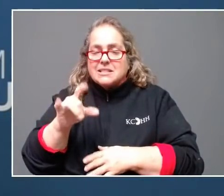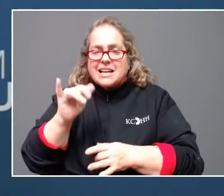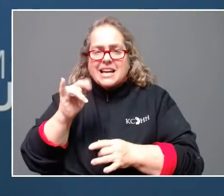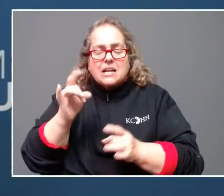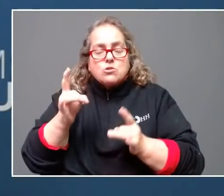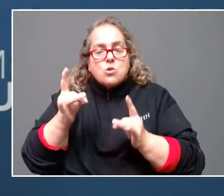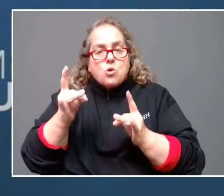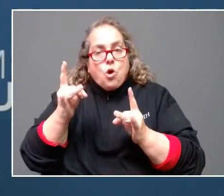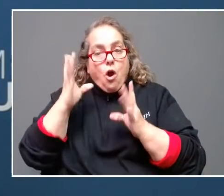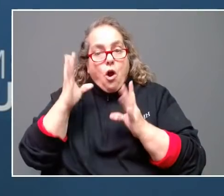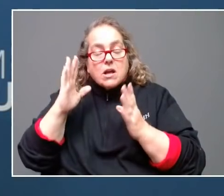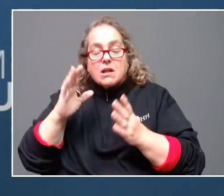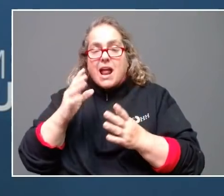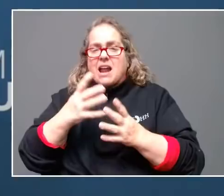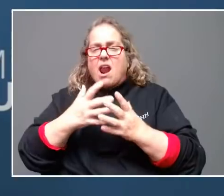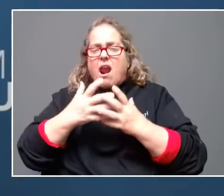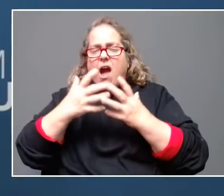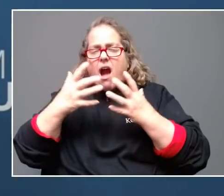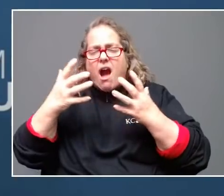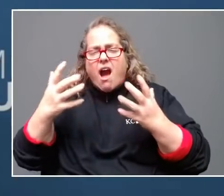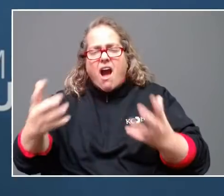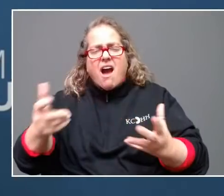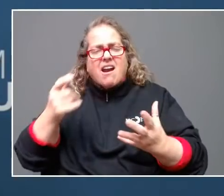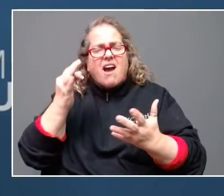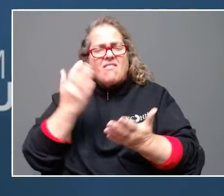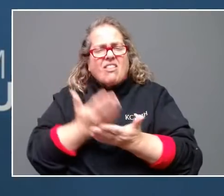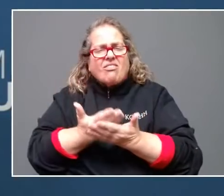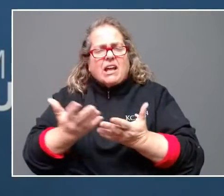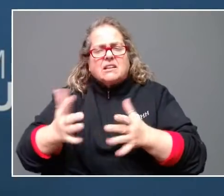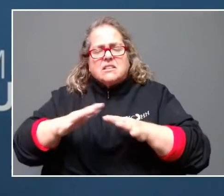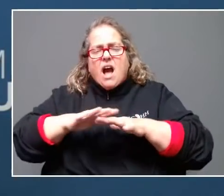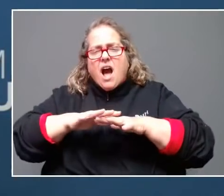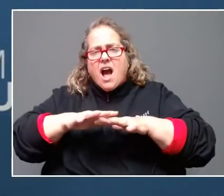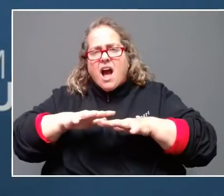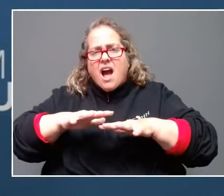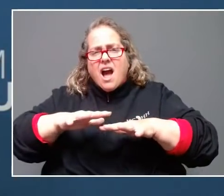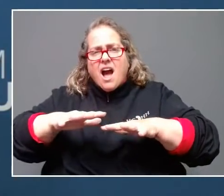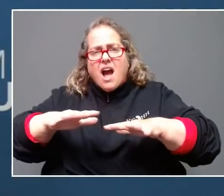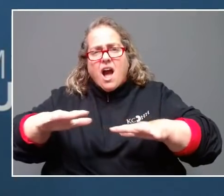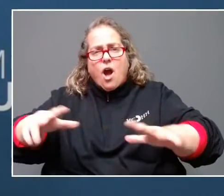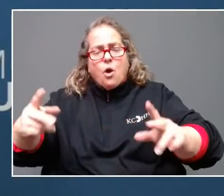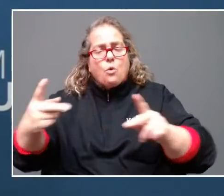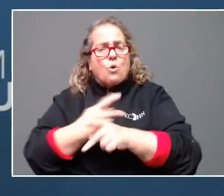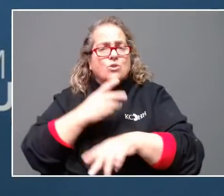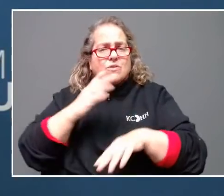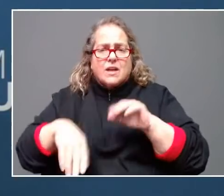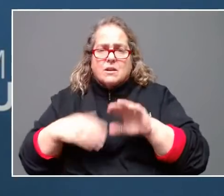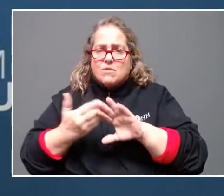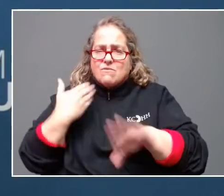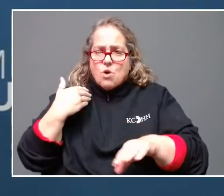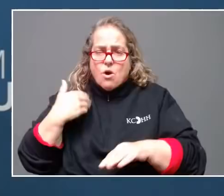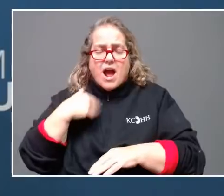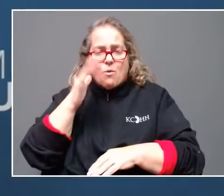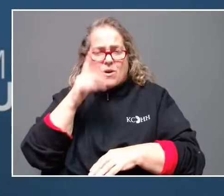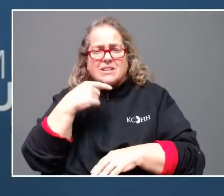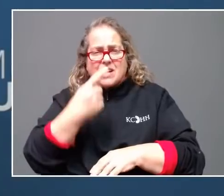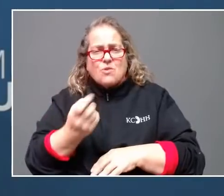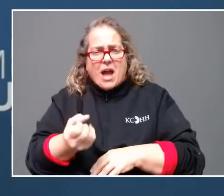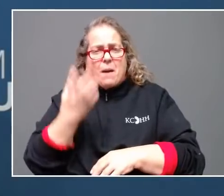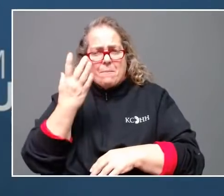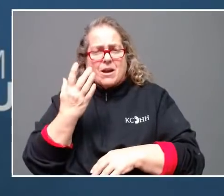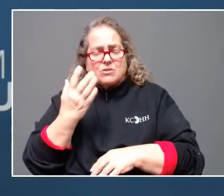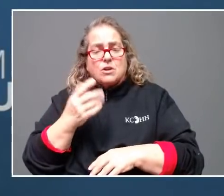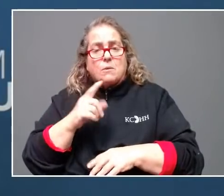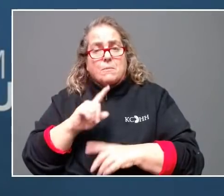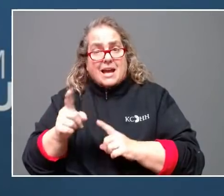of debris like never before. And I'm going to give you some numbers on it in a minute. But it is going to